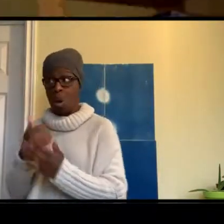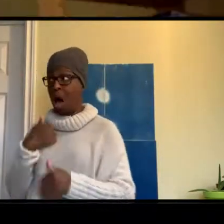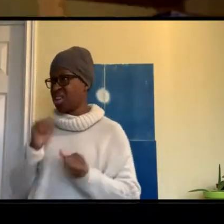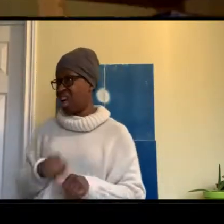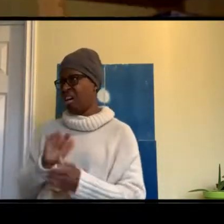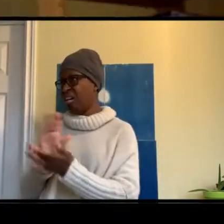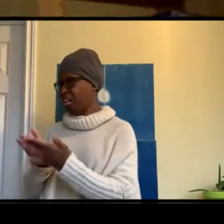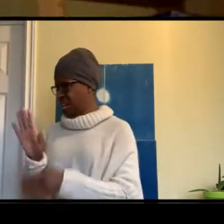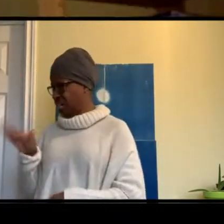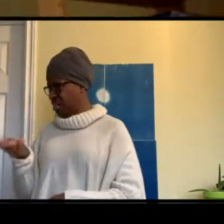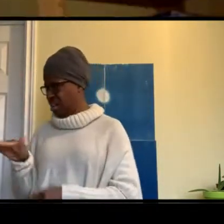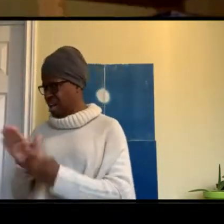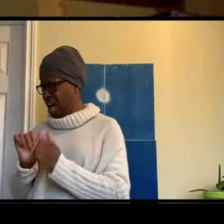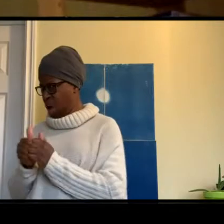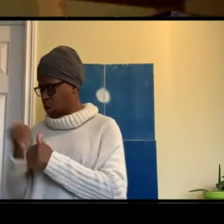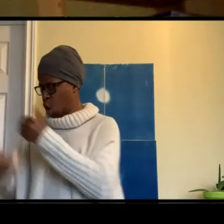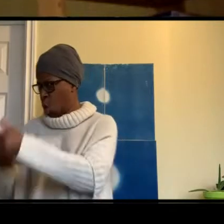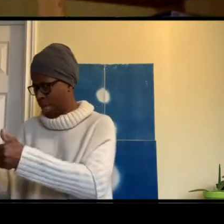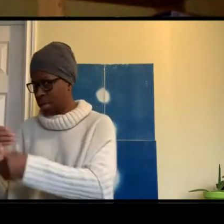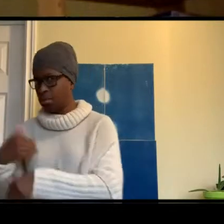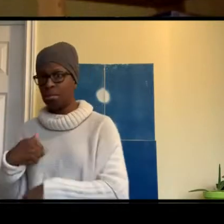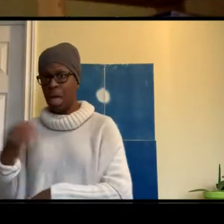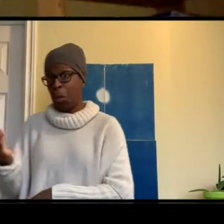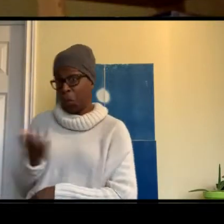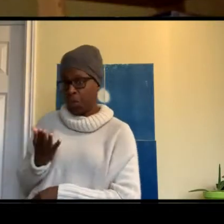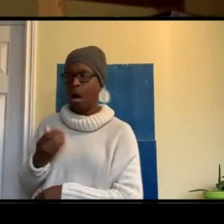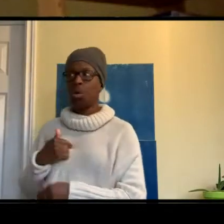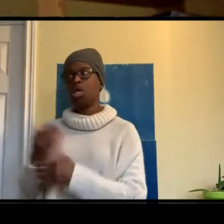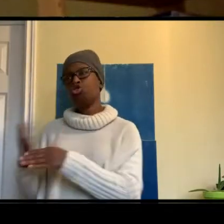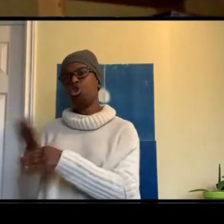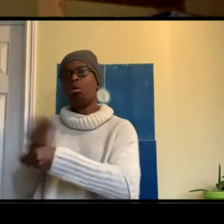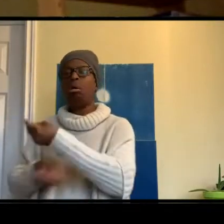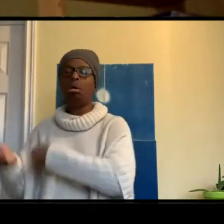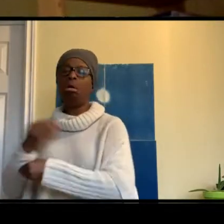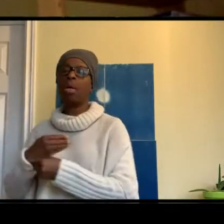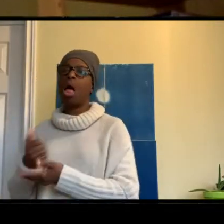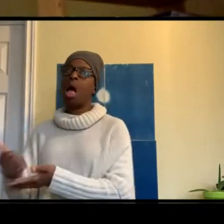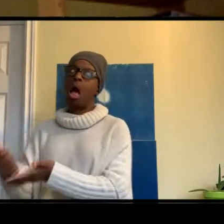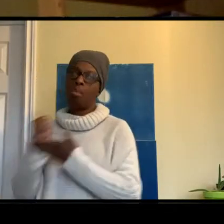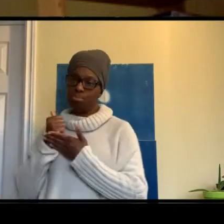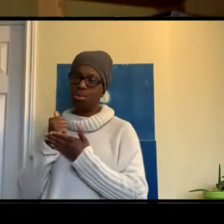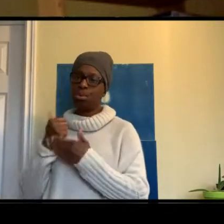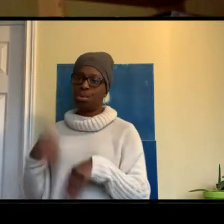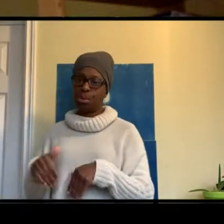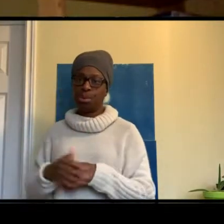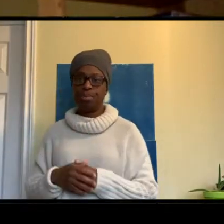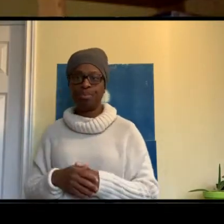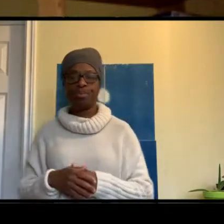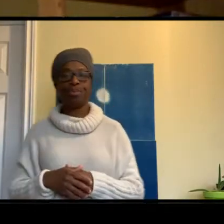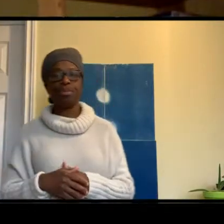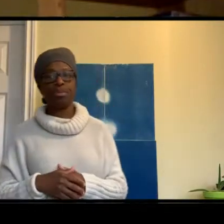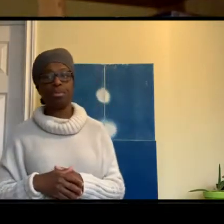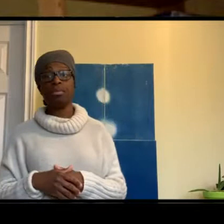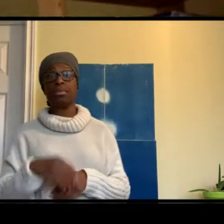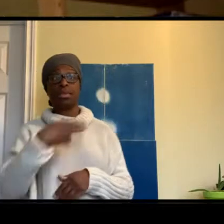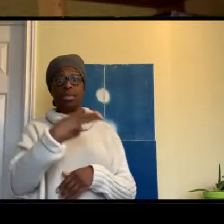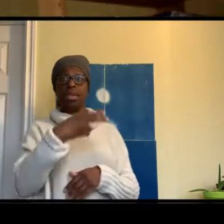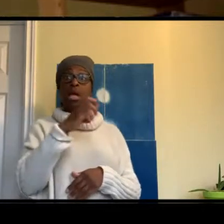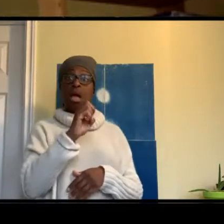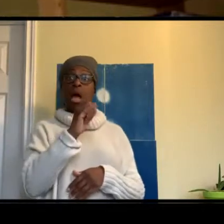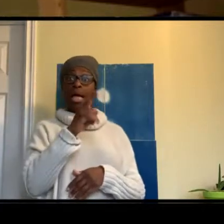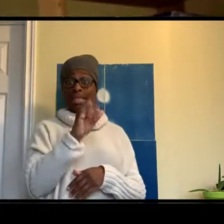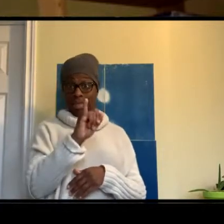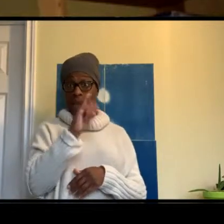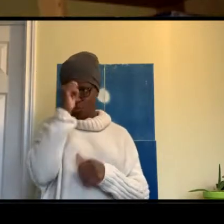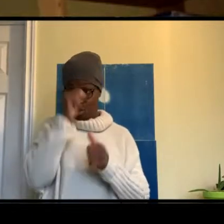you, one of the arts organizations that I used to work for years, we would actually put our phones on voicemail for a week and say,